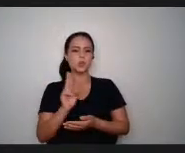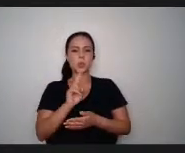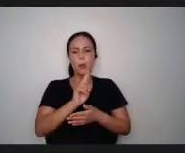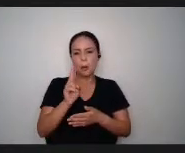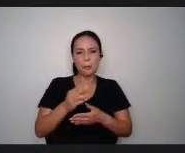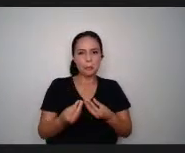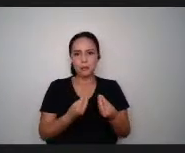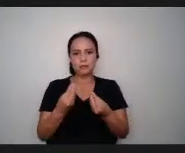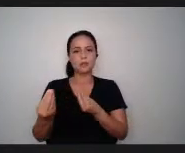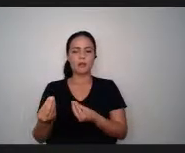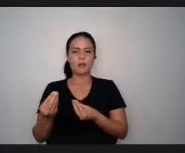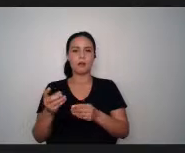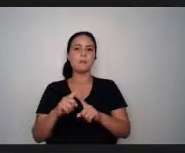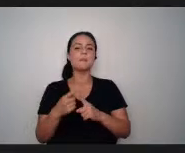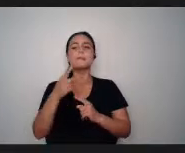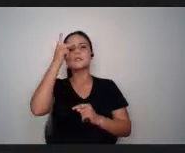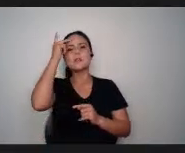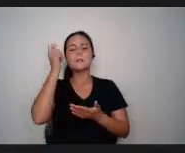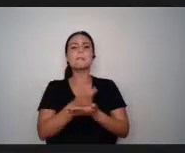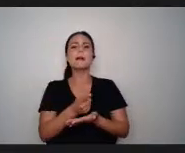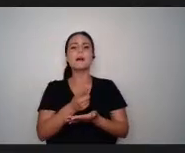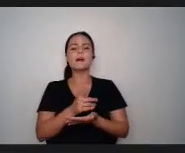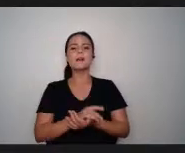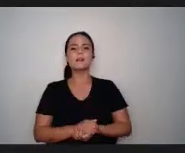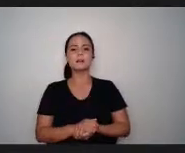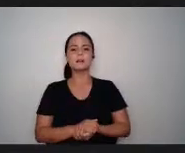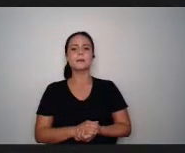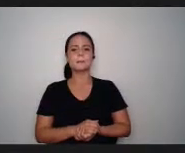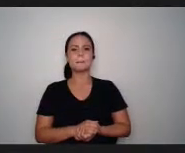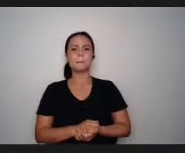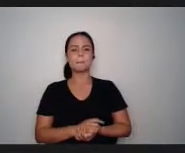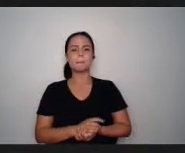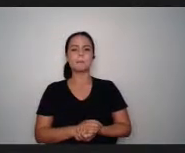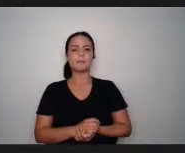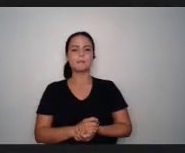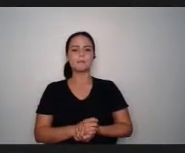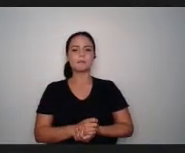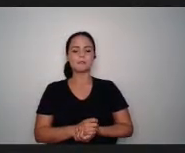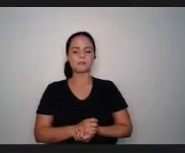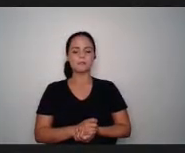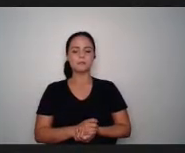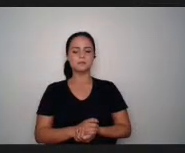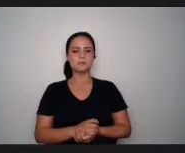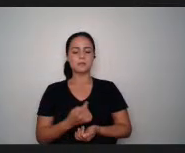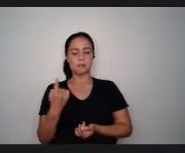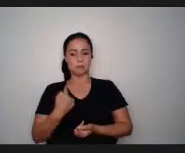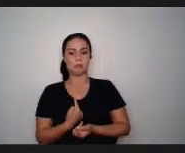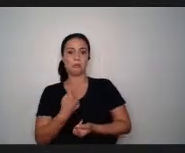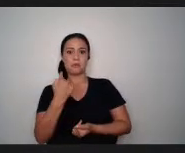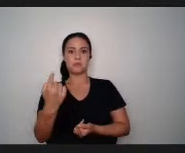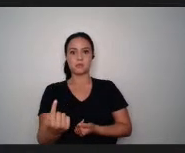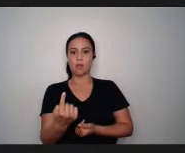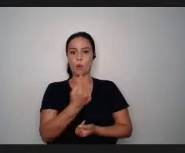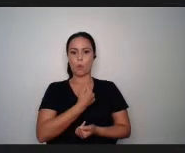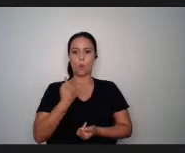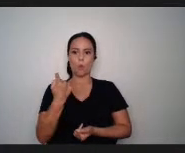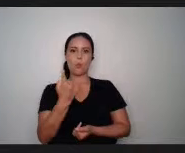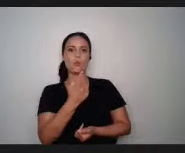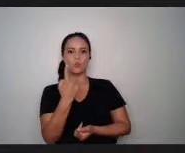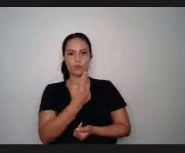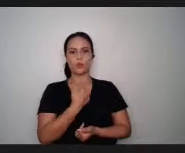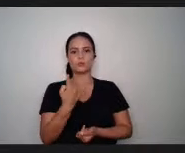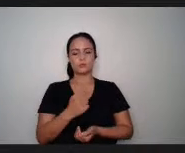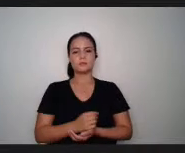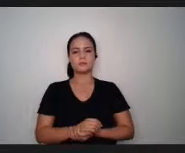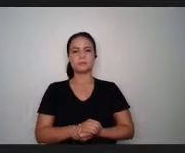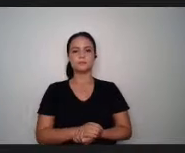get money, we know this. But who pays for this? The worker, his family, and us. Me, you, and